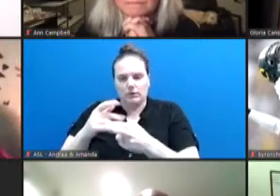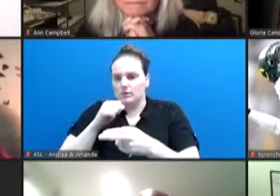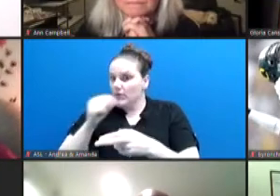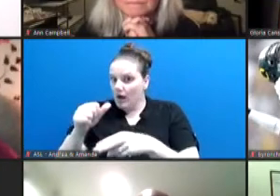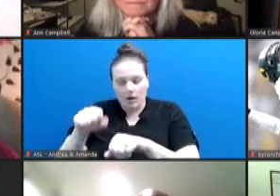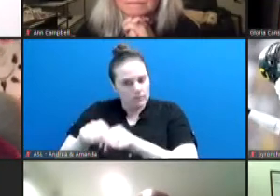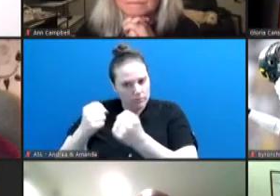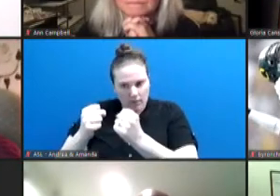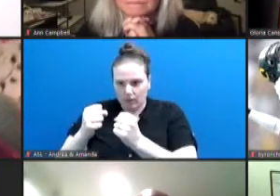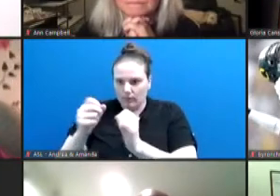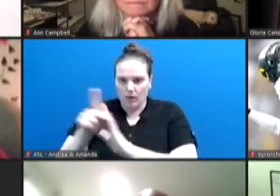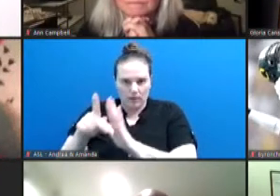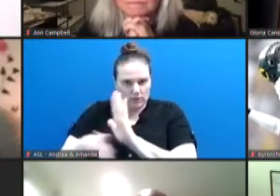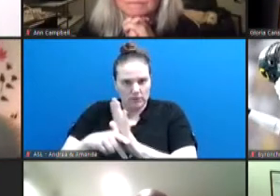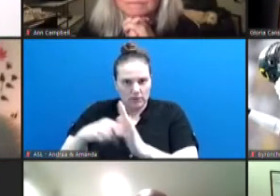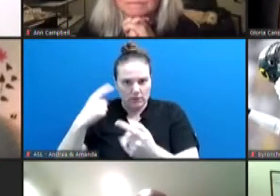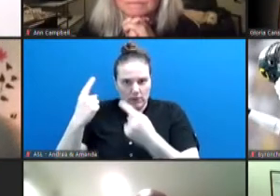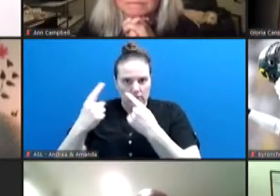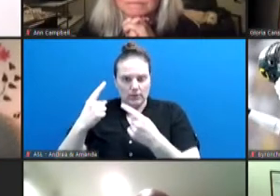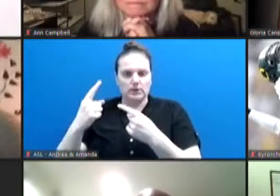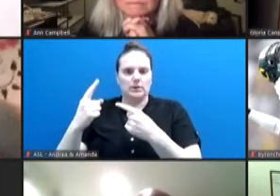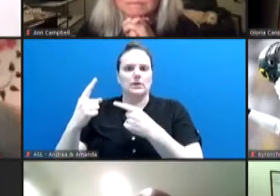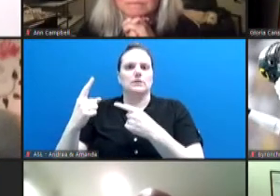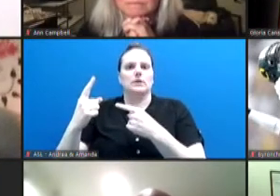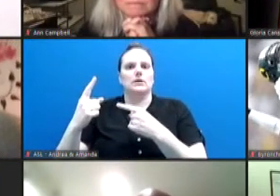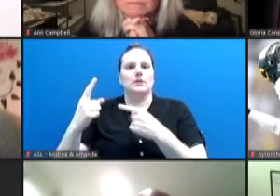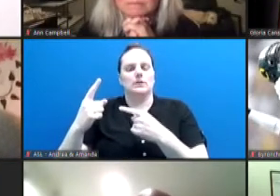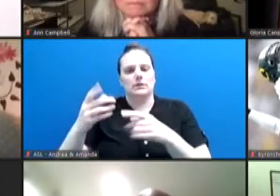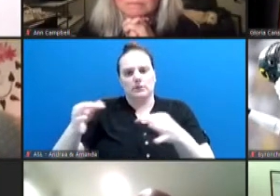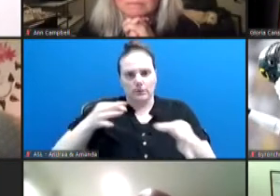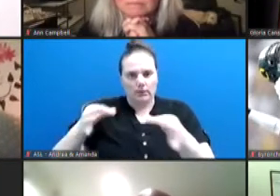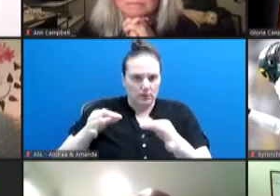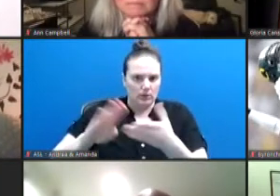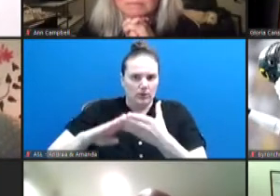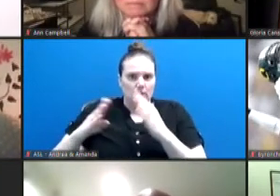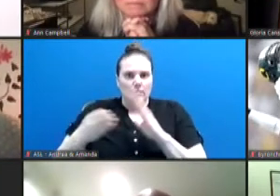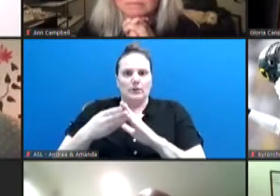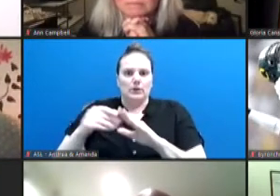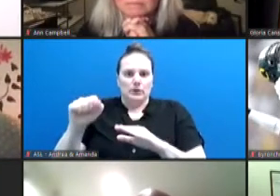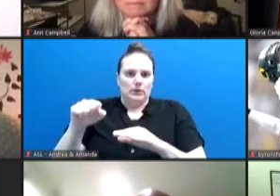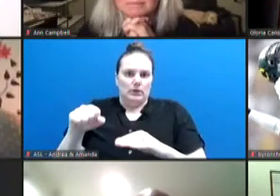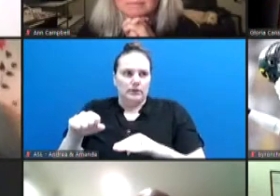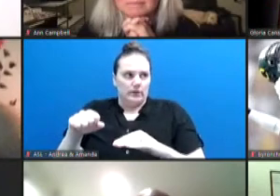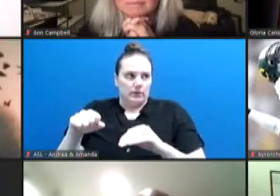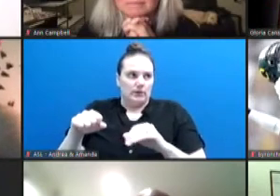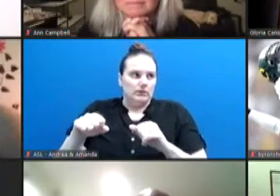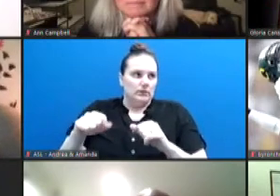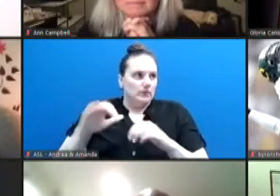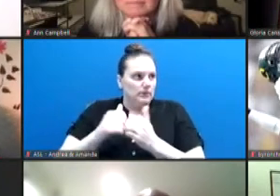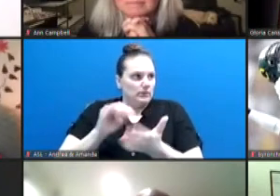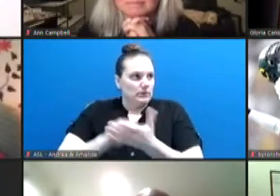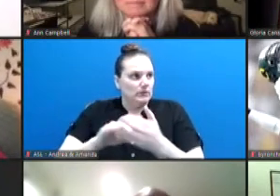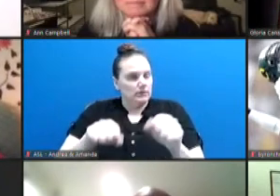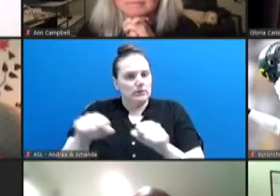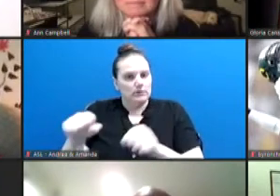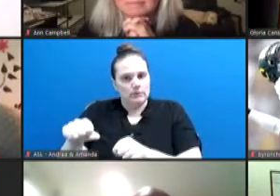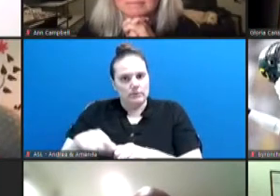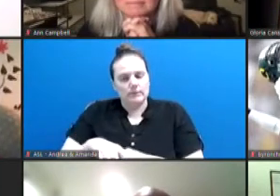policy. And I wonder if you could explain to the community how that's possible. Thank